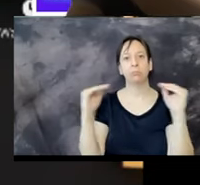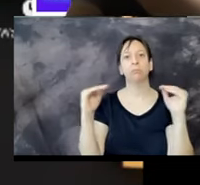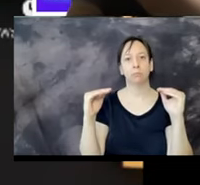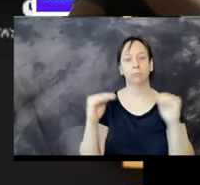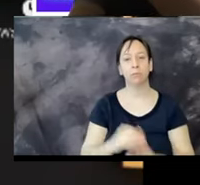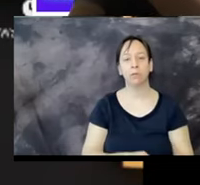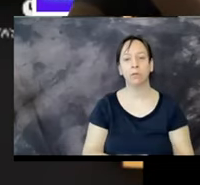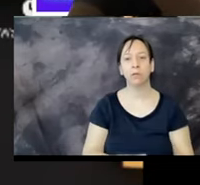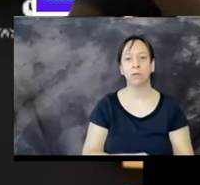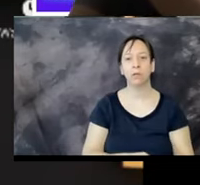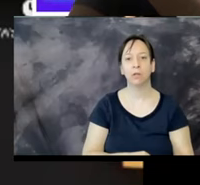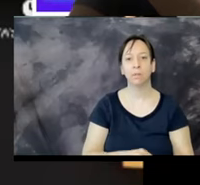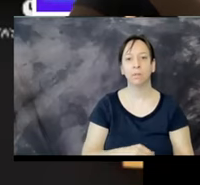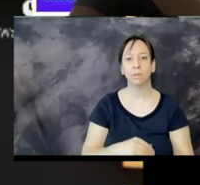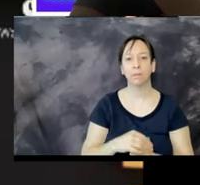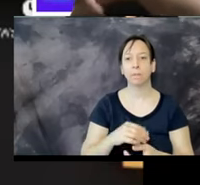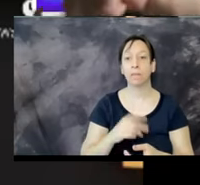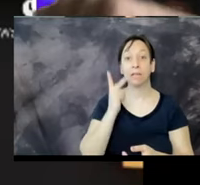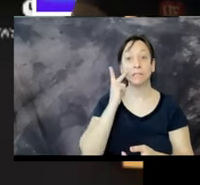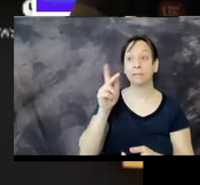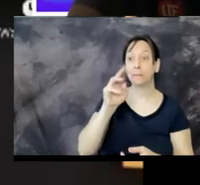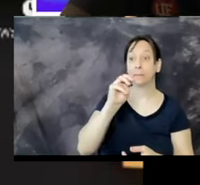We have hands up from Mary.